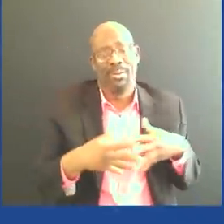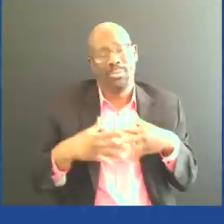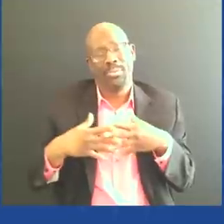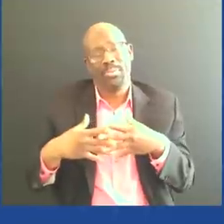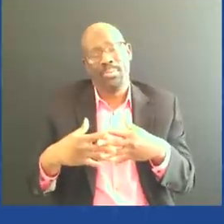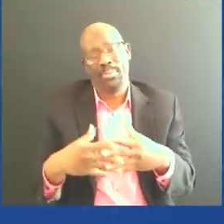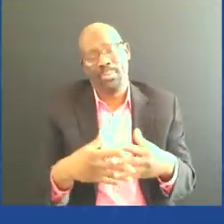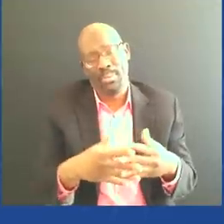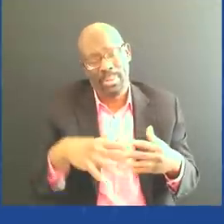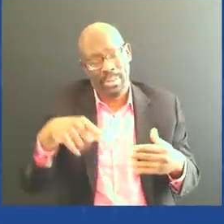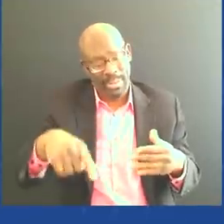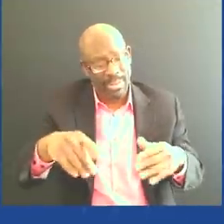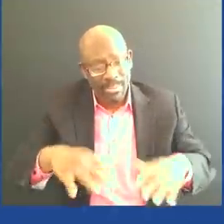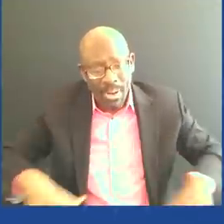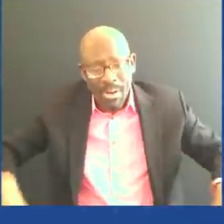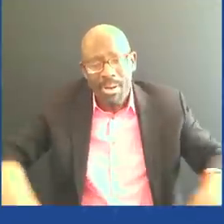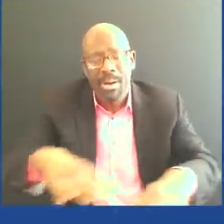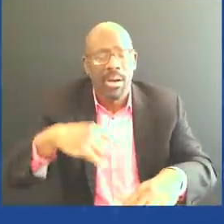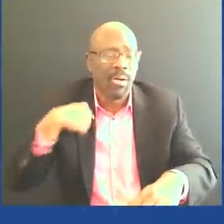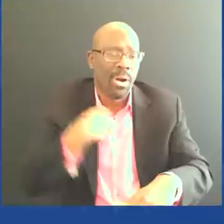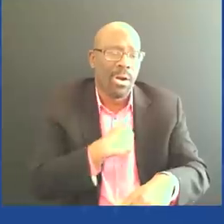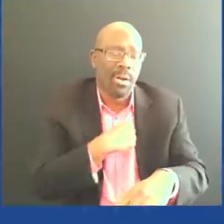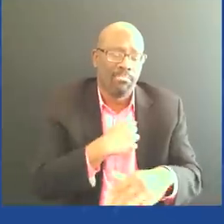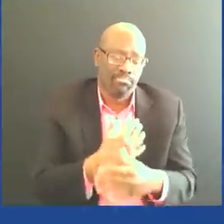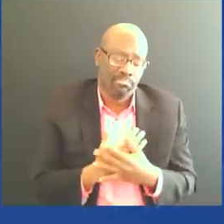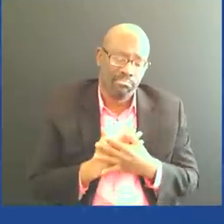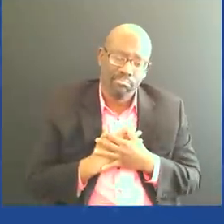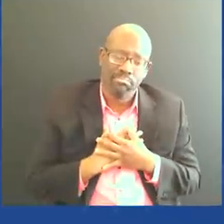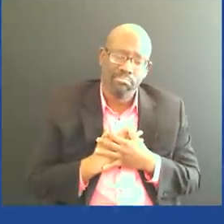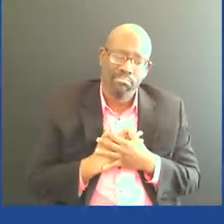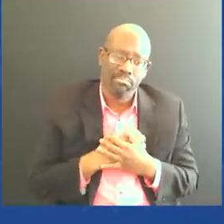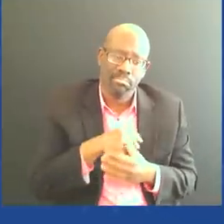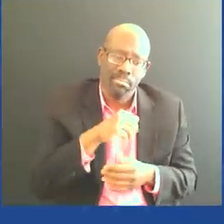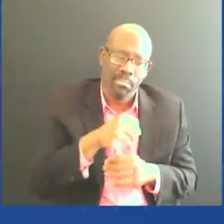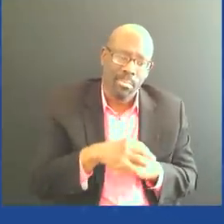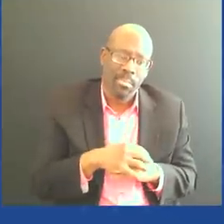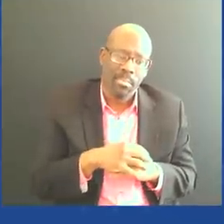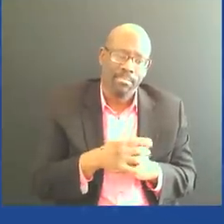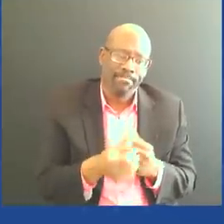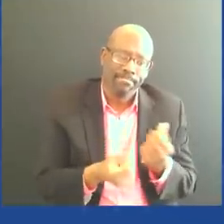love. Stand beside her and guide her.